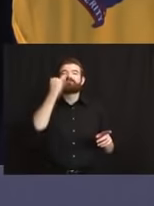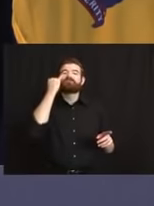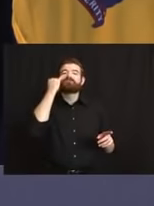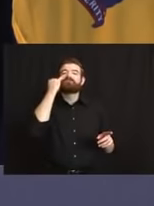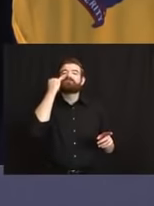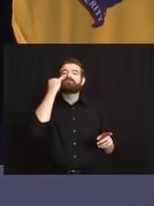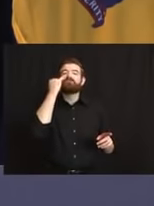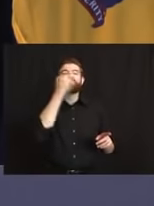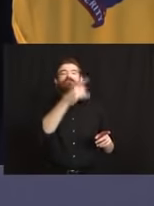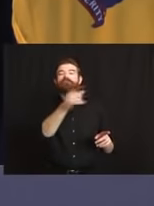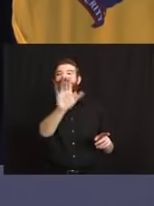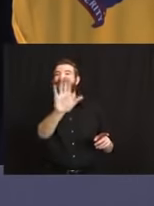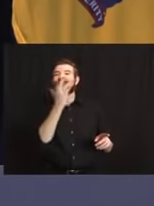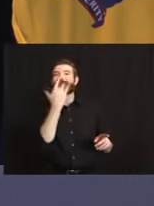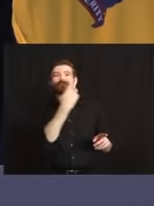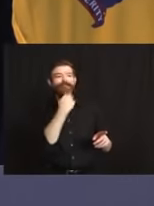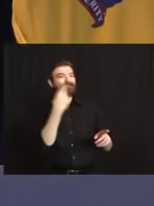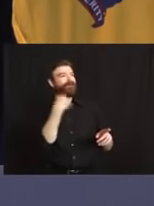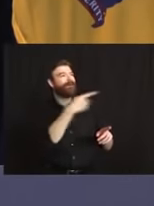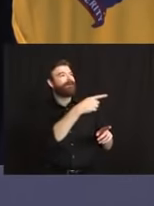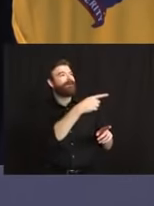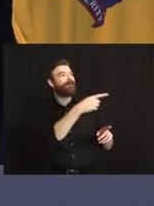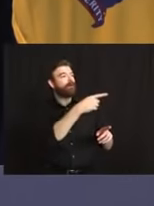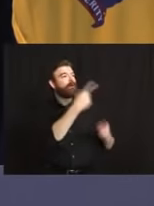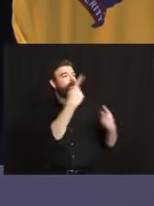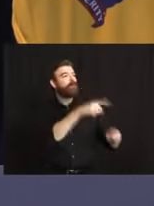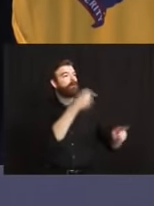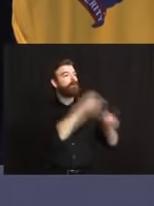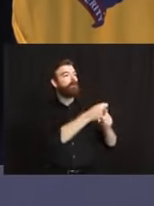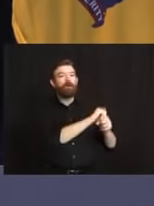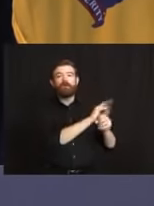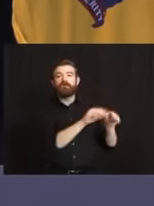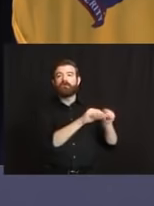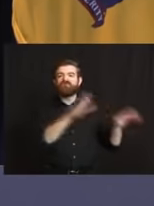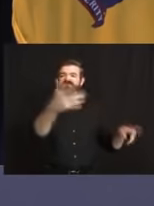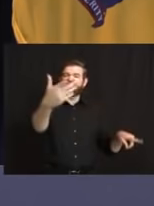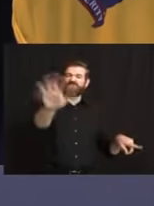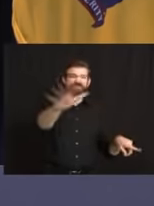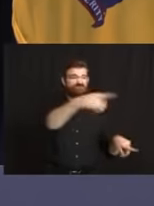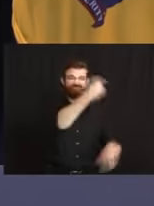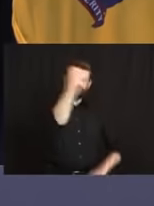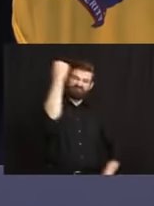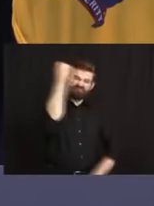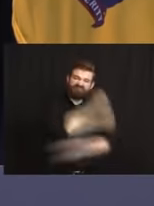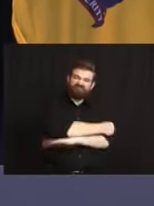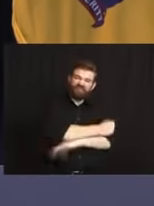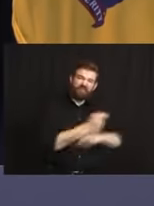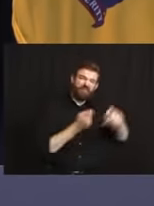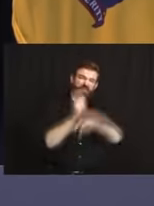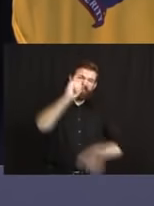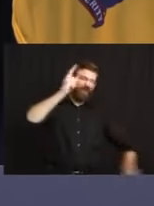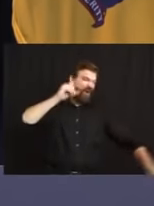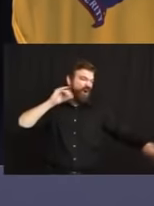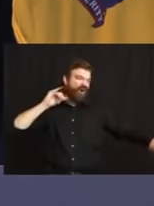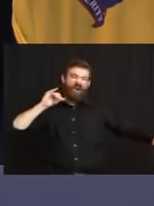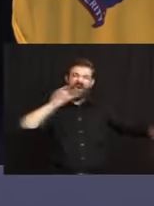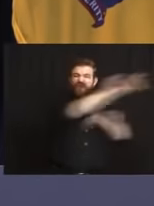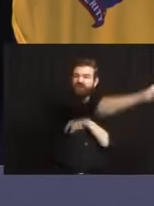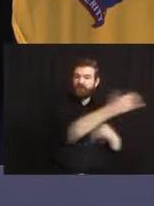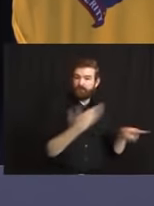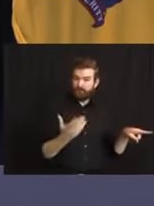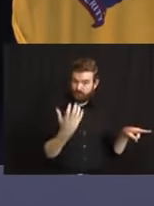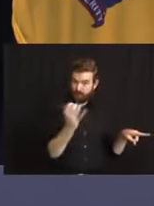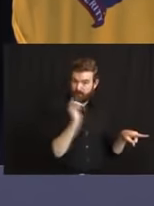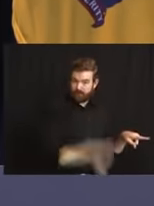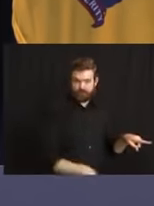We're talking about weeks. And so it is enforcement and sharpening that. It is also more time